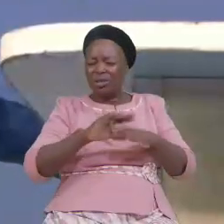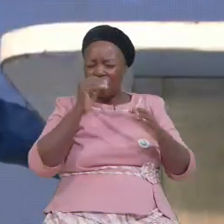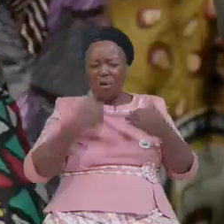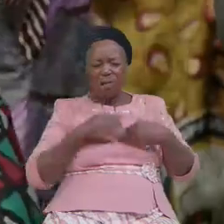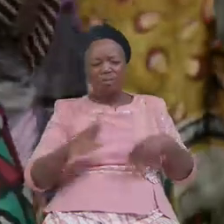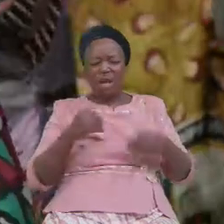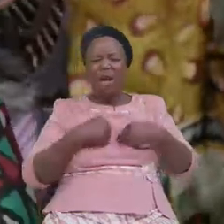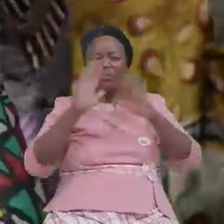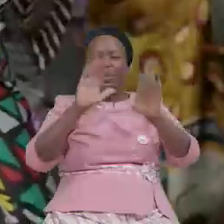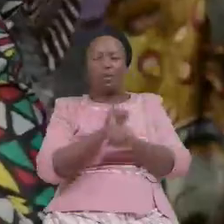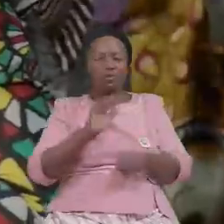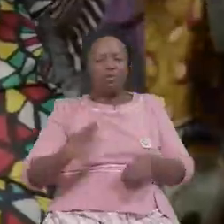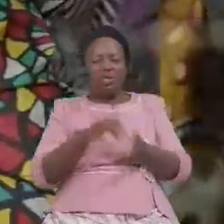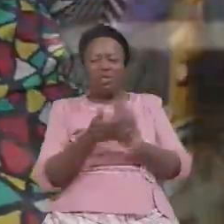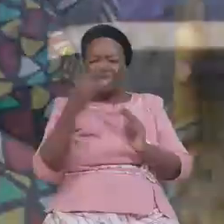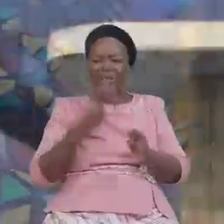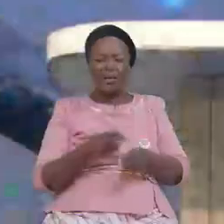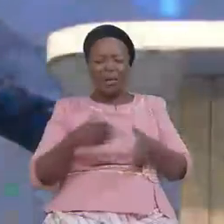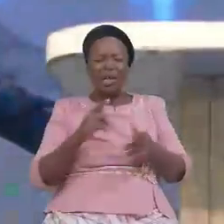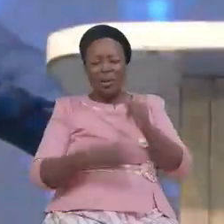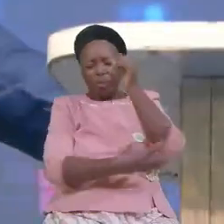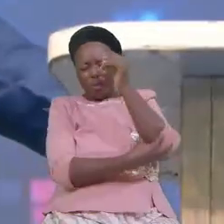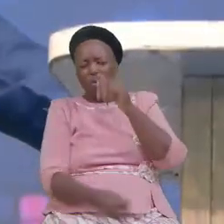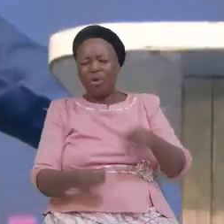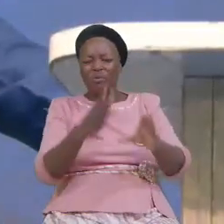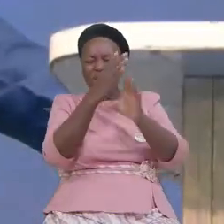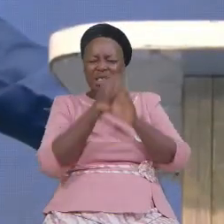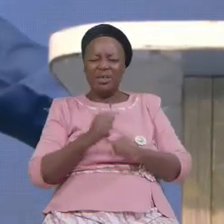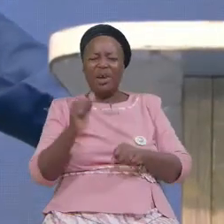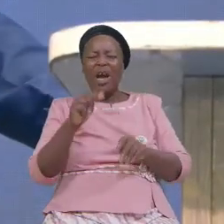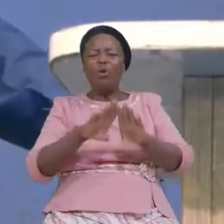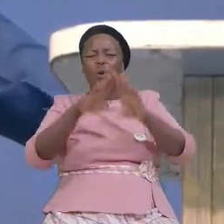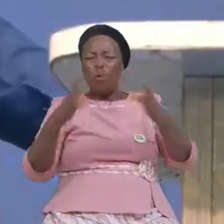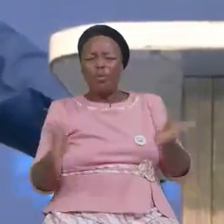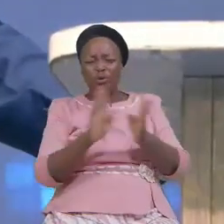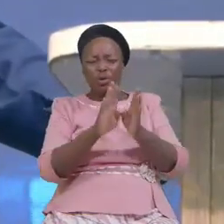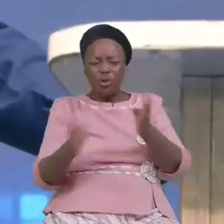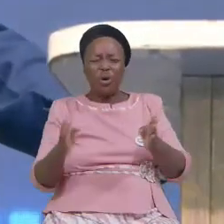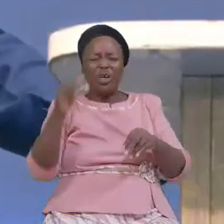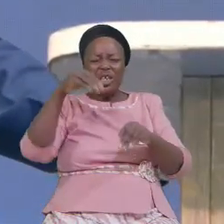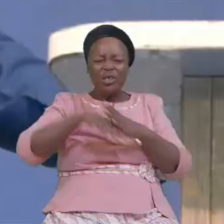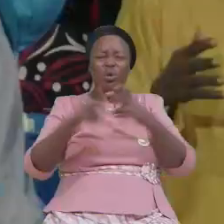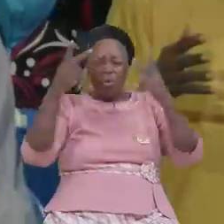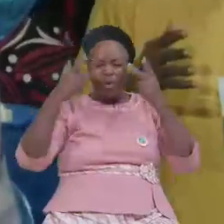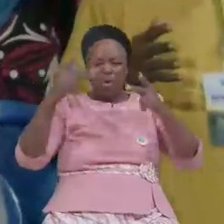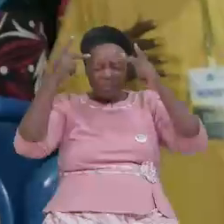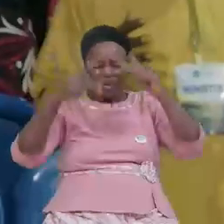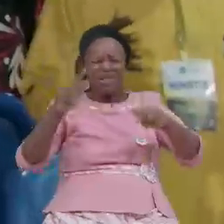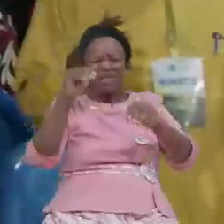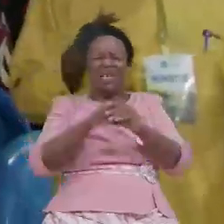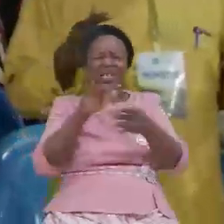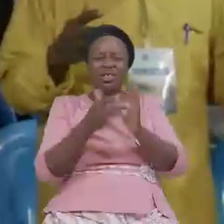children. Let the poor receive an open door into prosperity in Jesus'